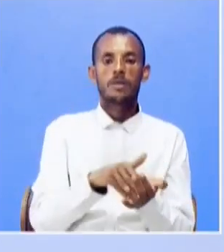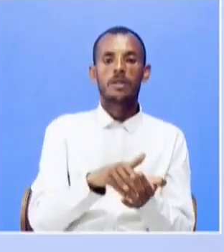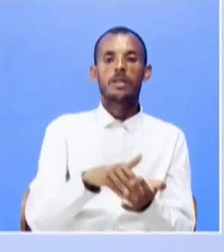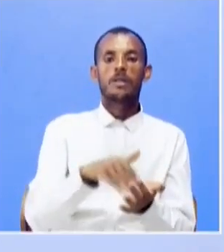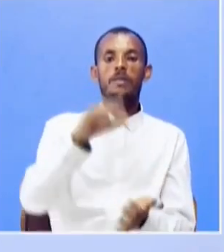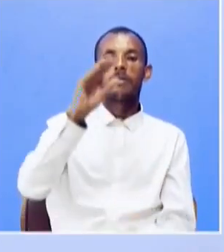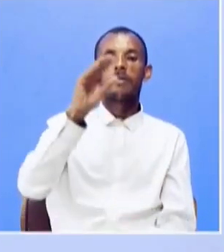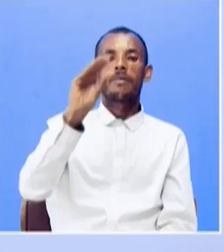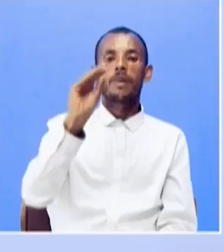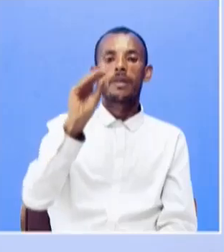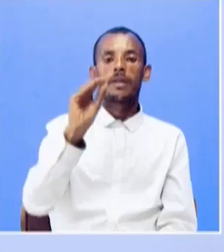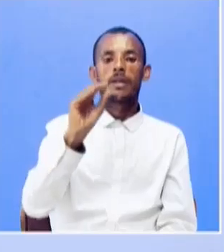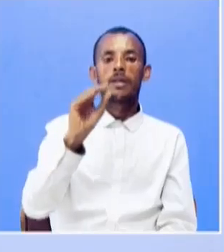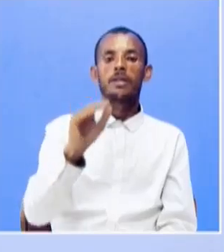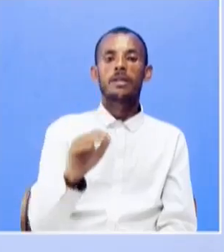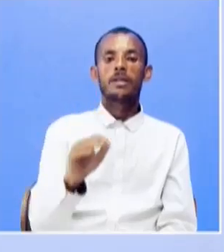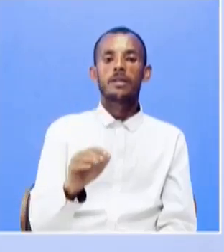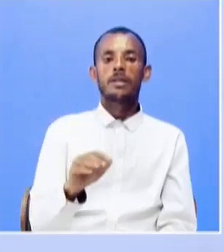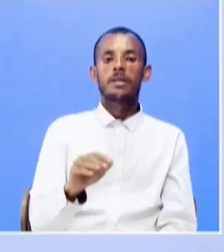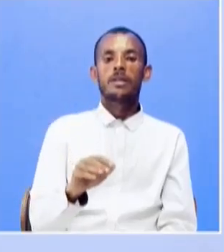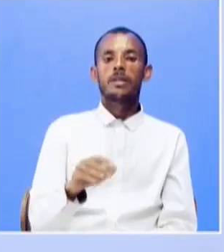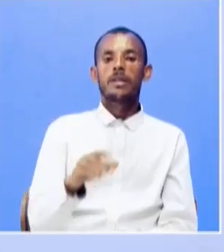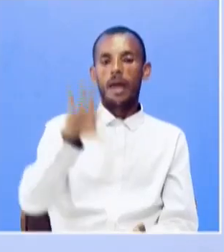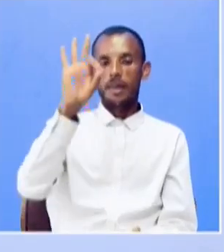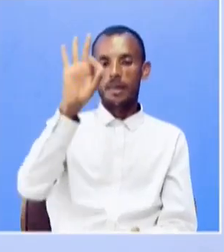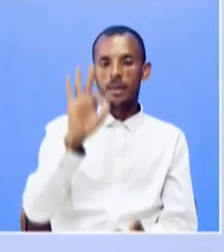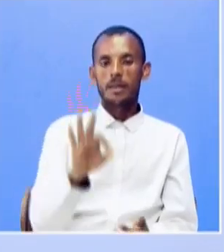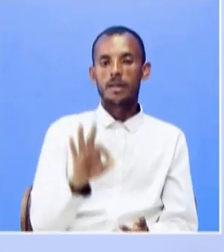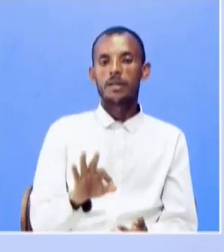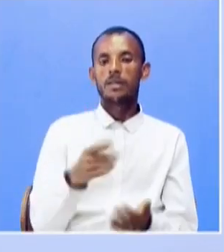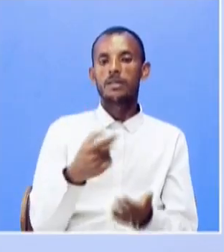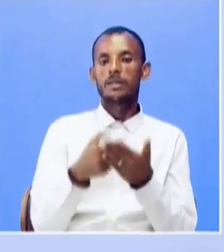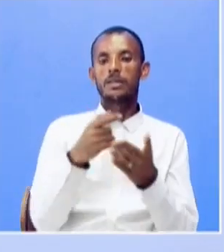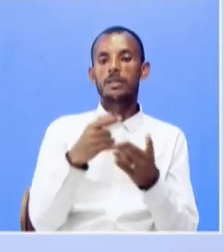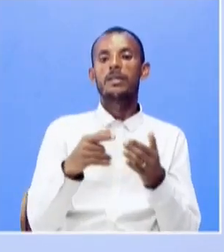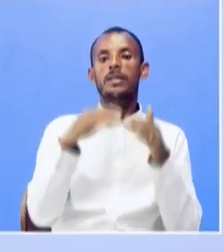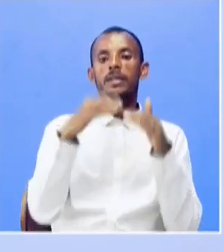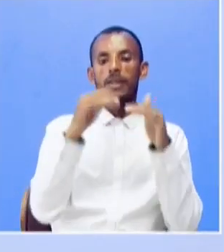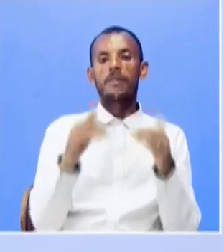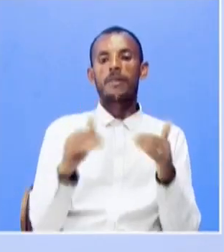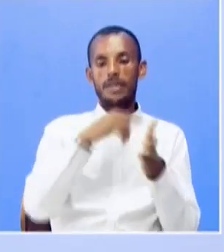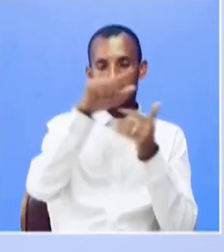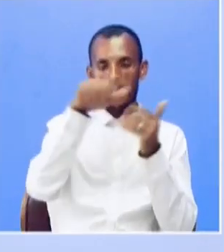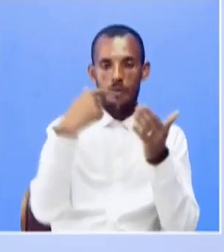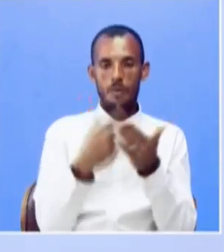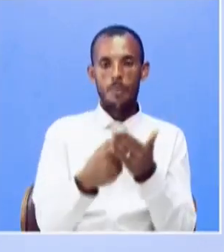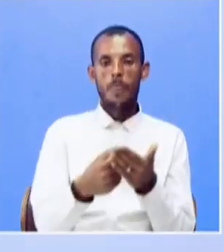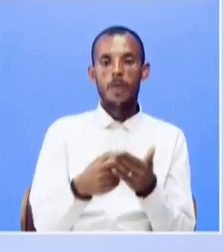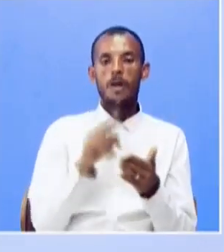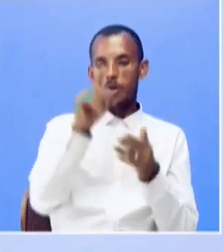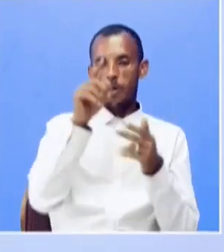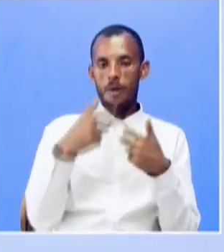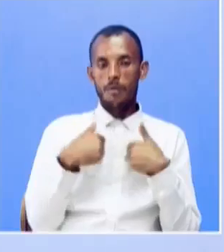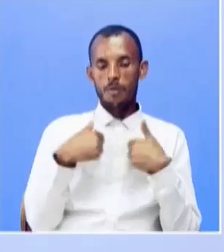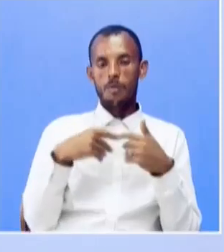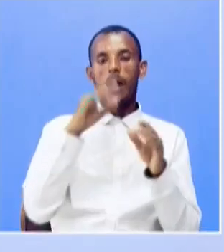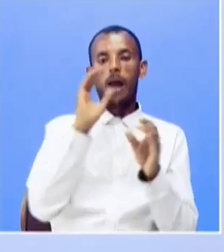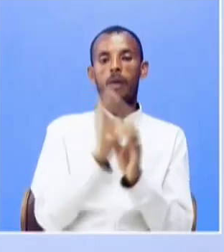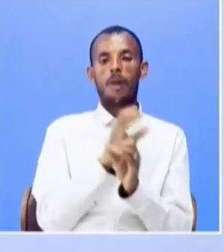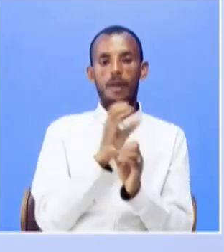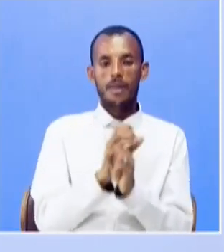3,050. So this portion will be found on this interval. Therefore, you have to